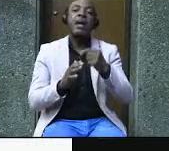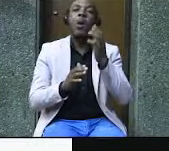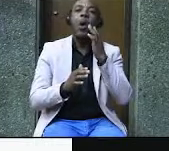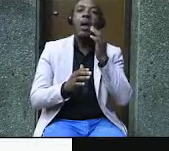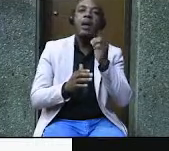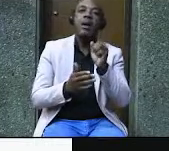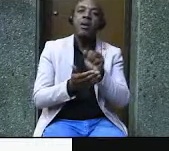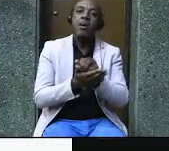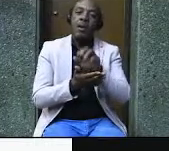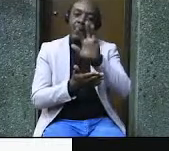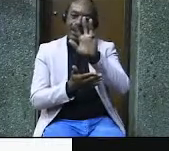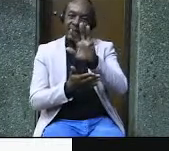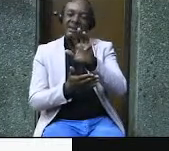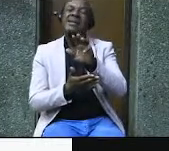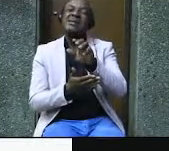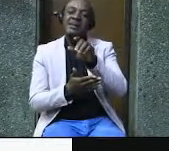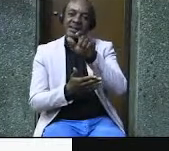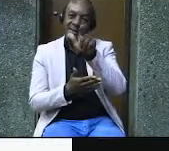1975 is currently law.